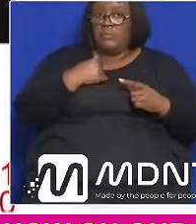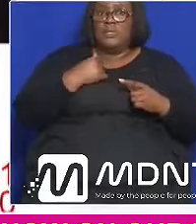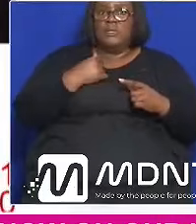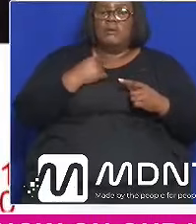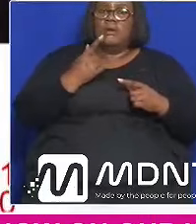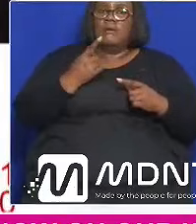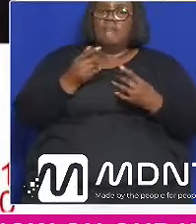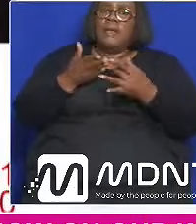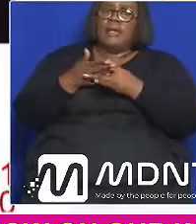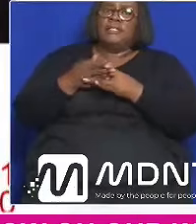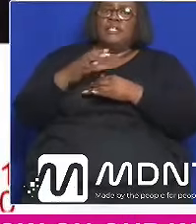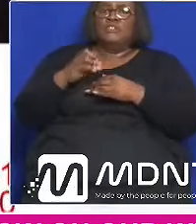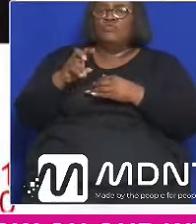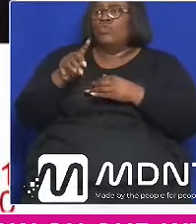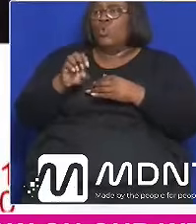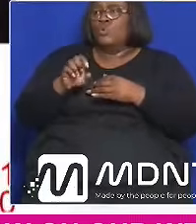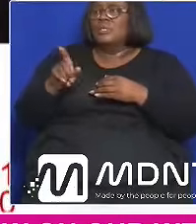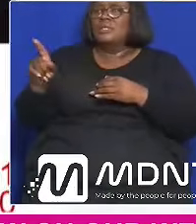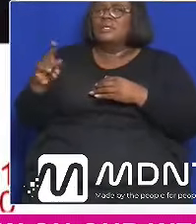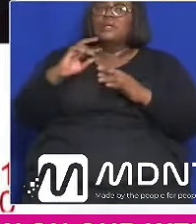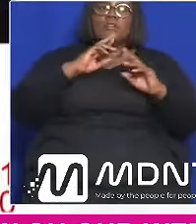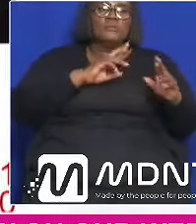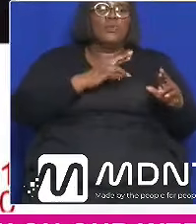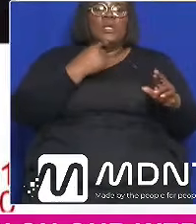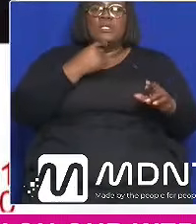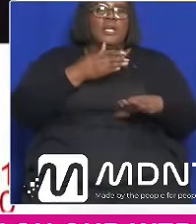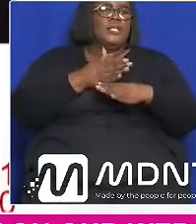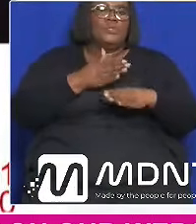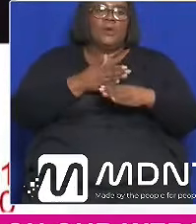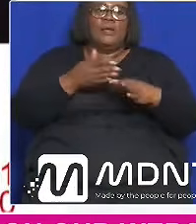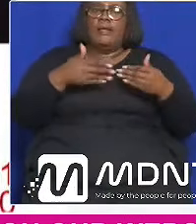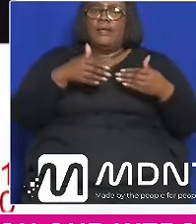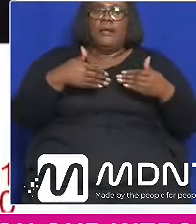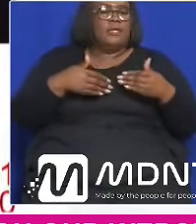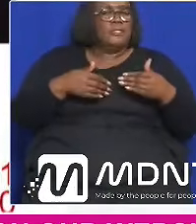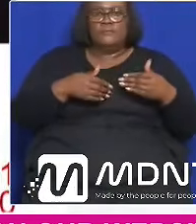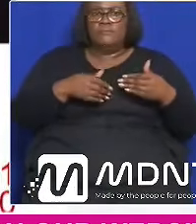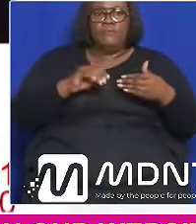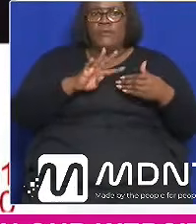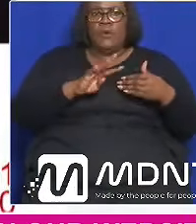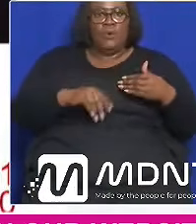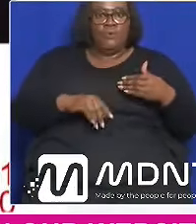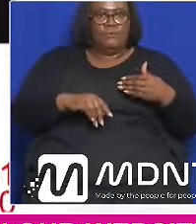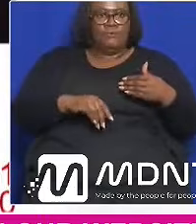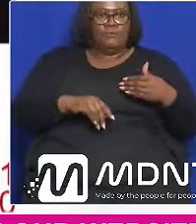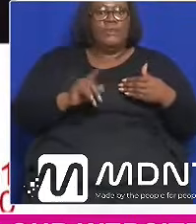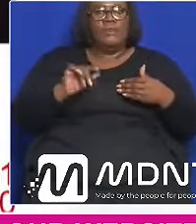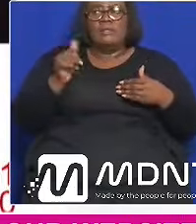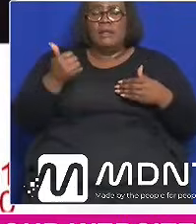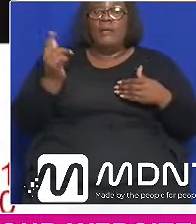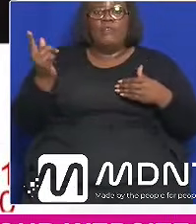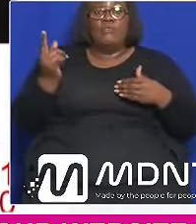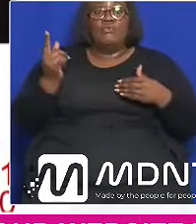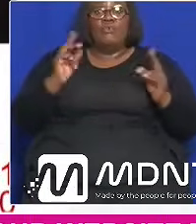he responds, it doesn't work at the gate 4. So that's another visit you are planning here.